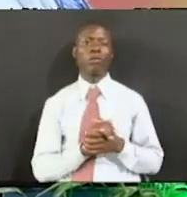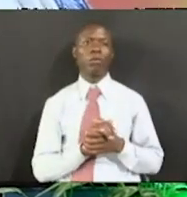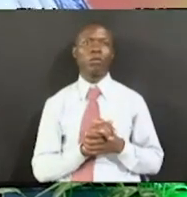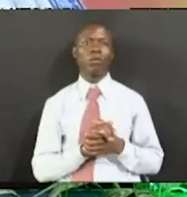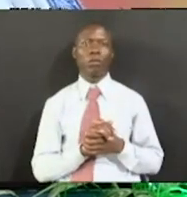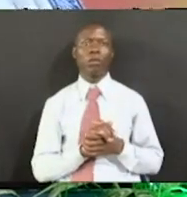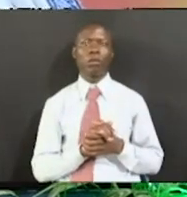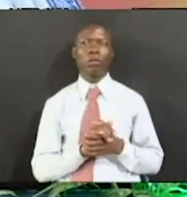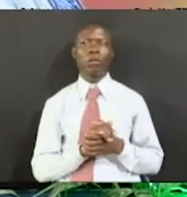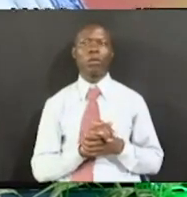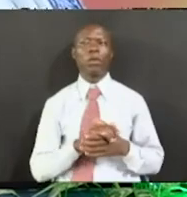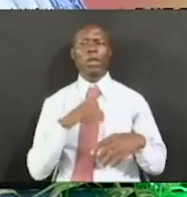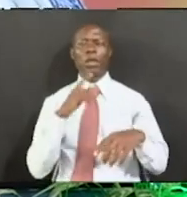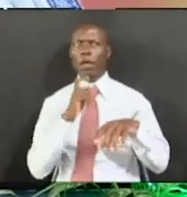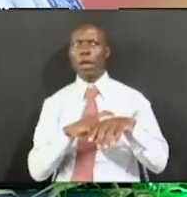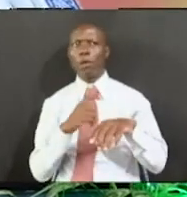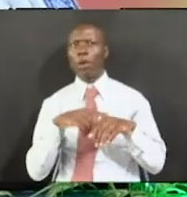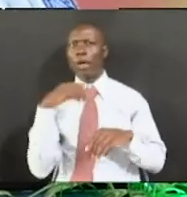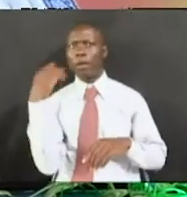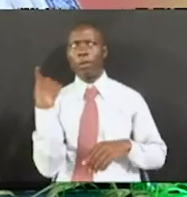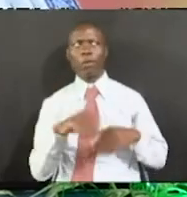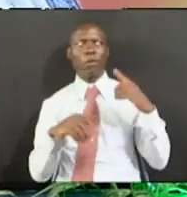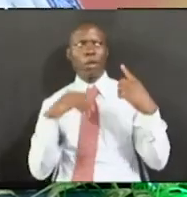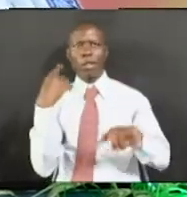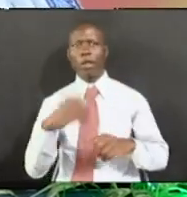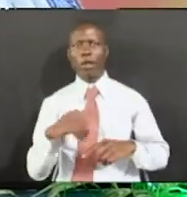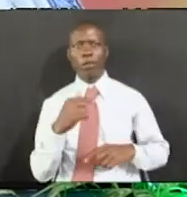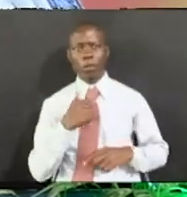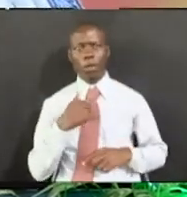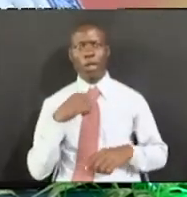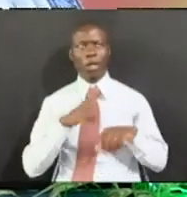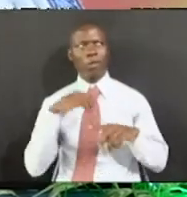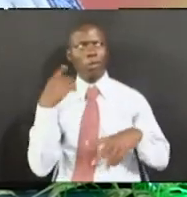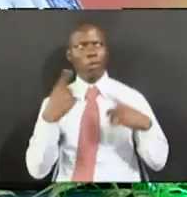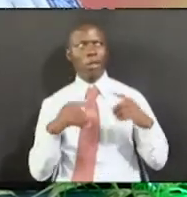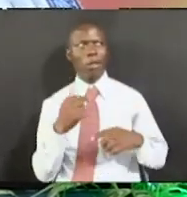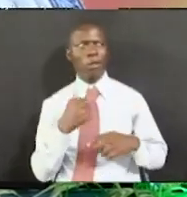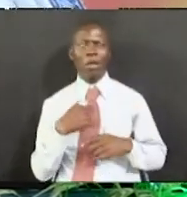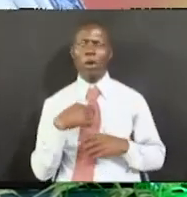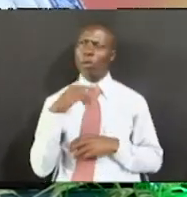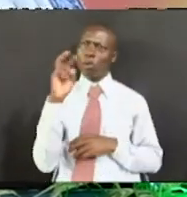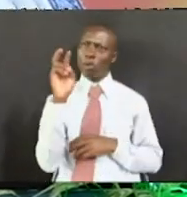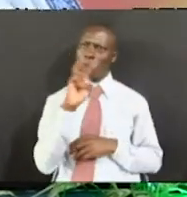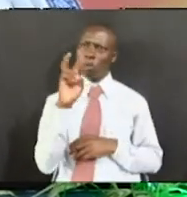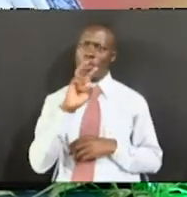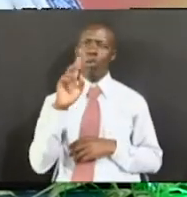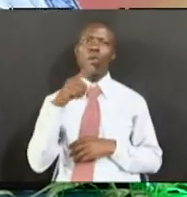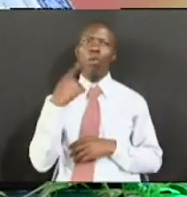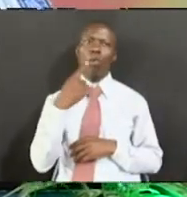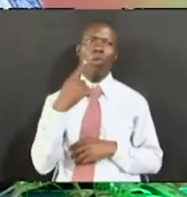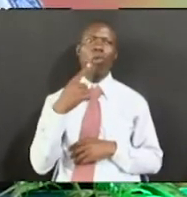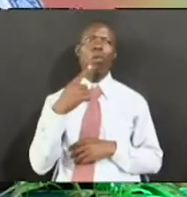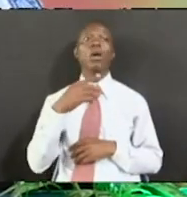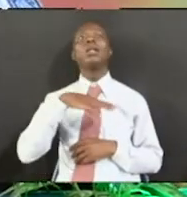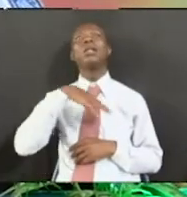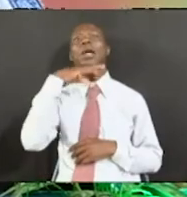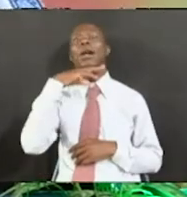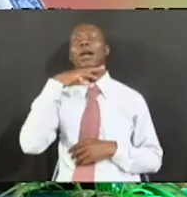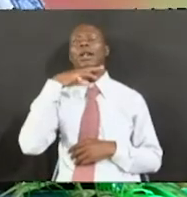And as they were beating him, as they were beating me, I was looking at the one who died and rose again. And I said,